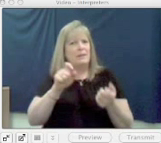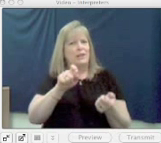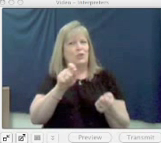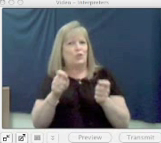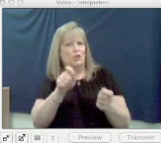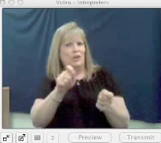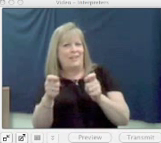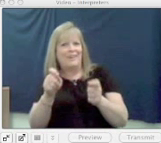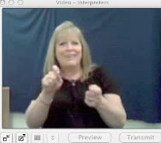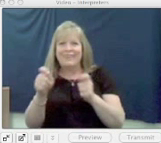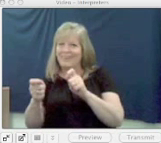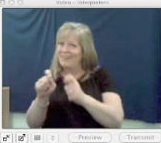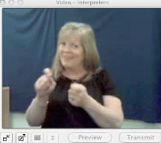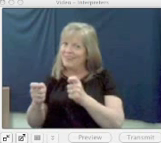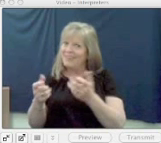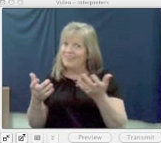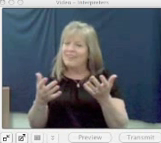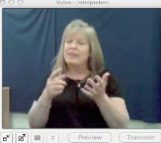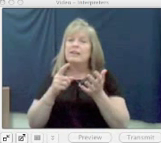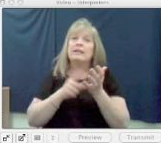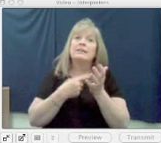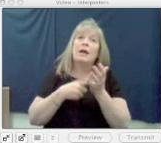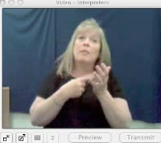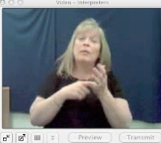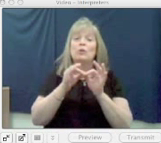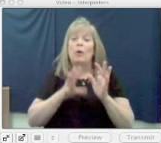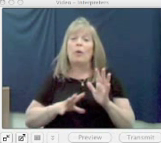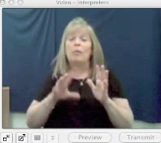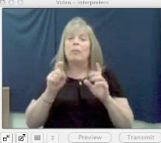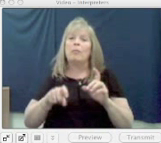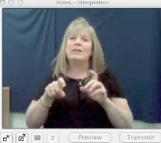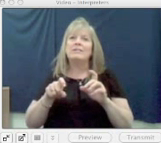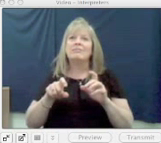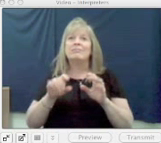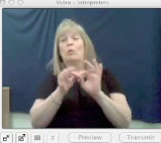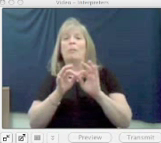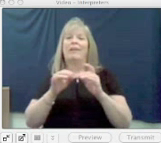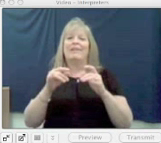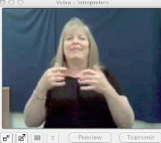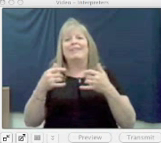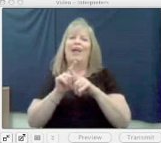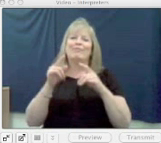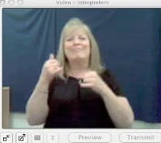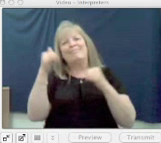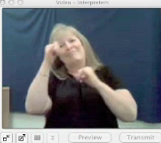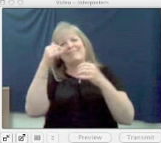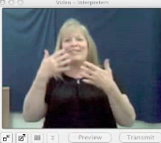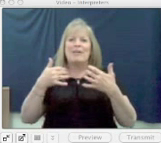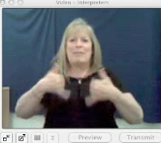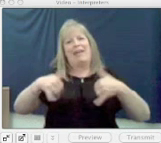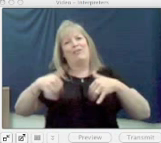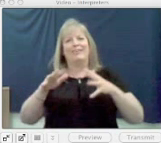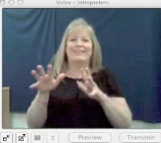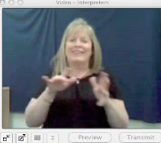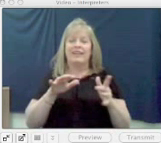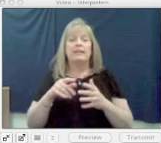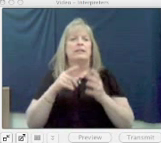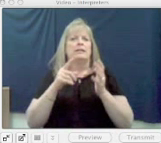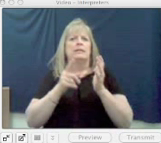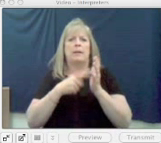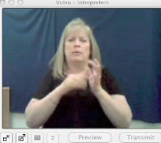Sometimes interpreters need to be playful. Sometimes interpreters need to be